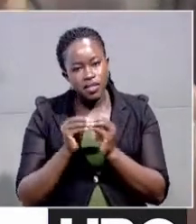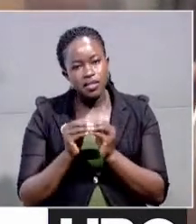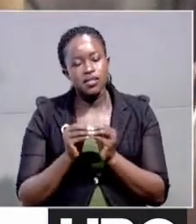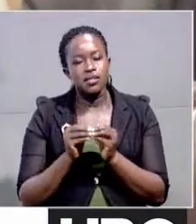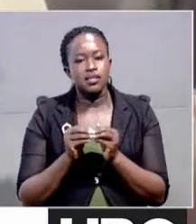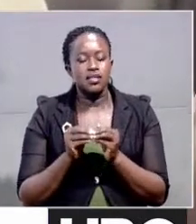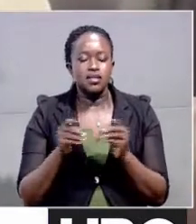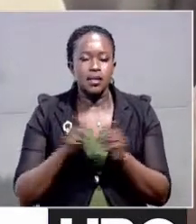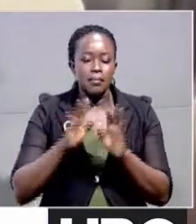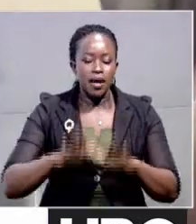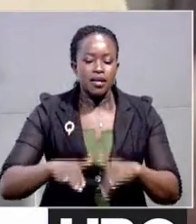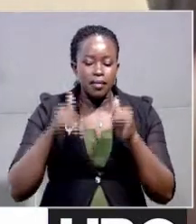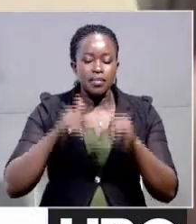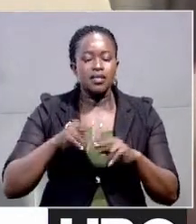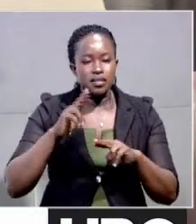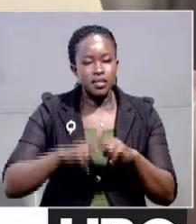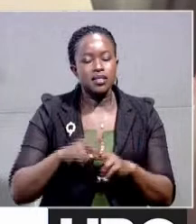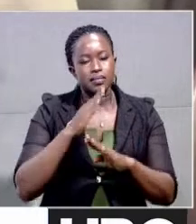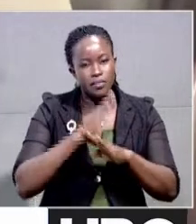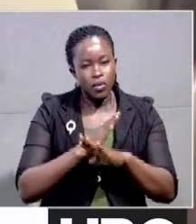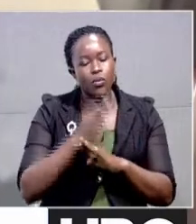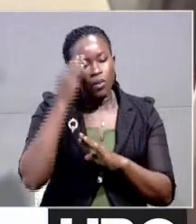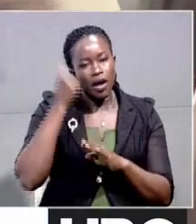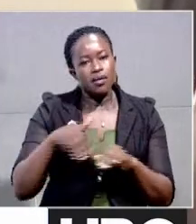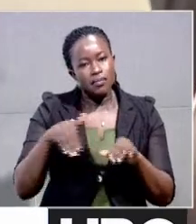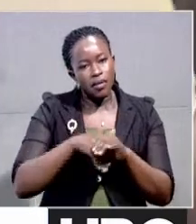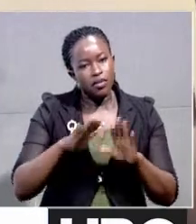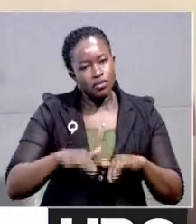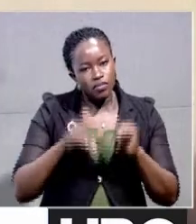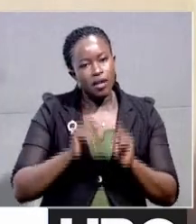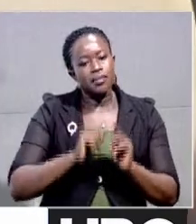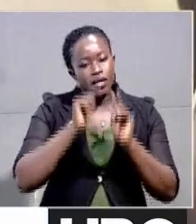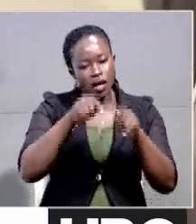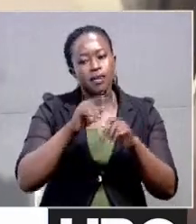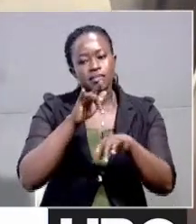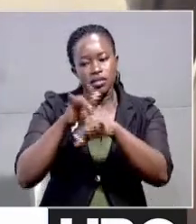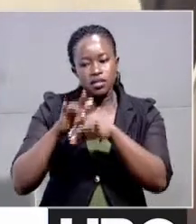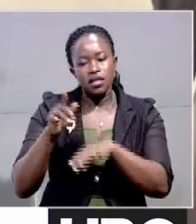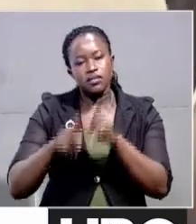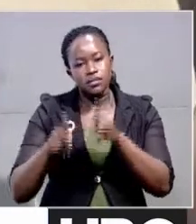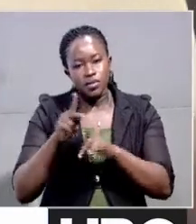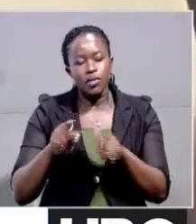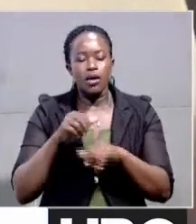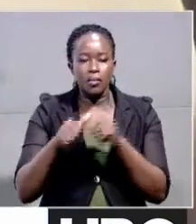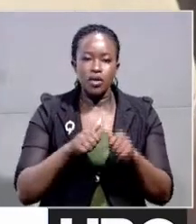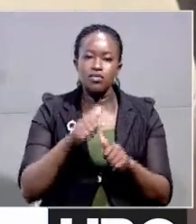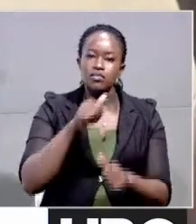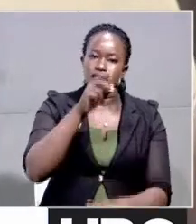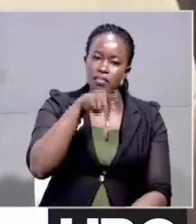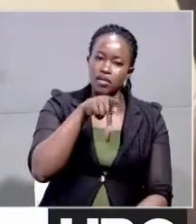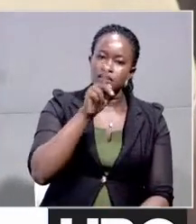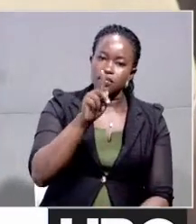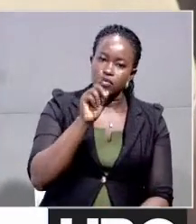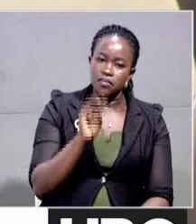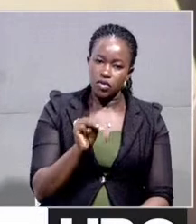and ministers moved down and sensitized the people at the grassroots about the parish development model.